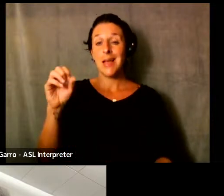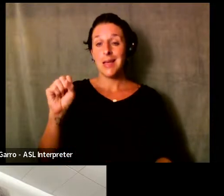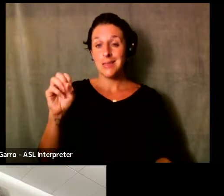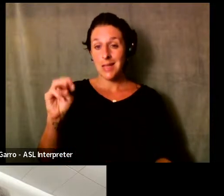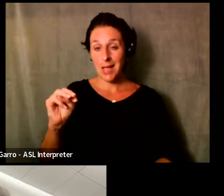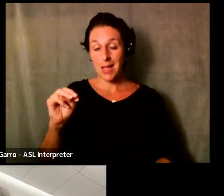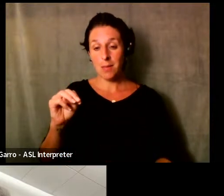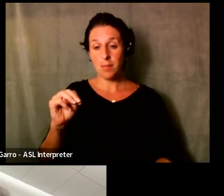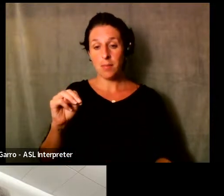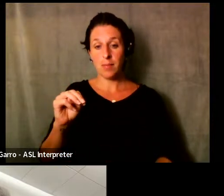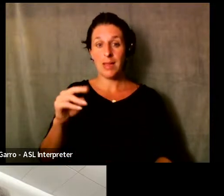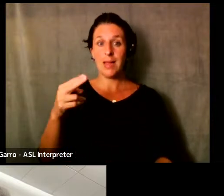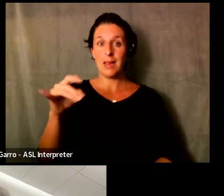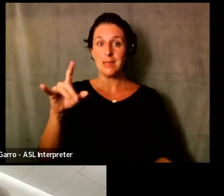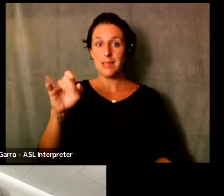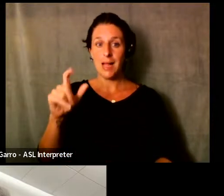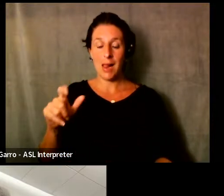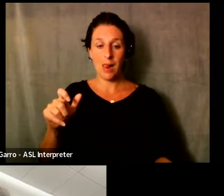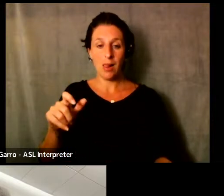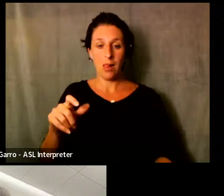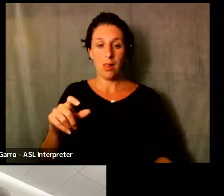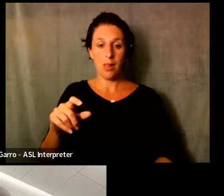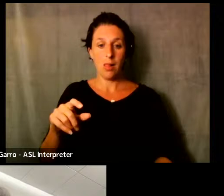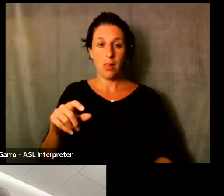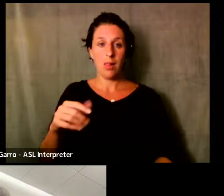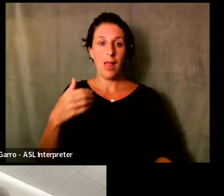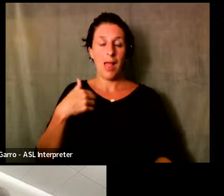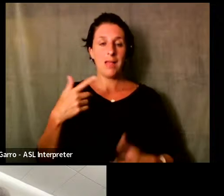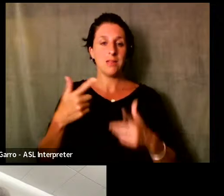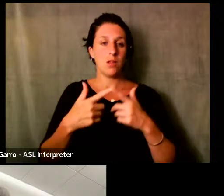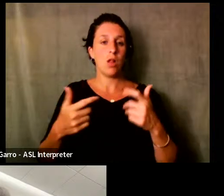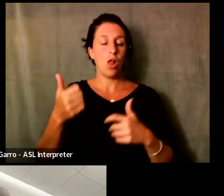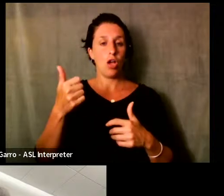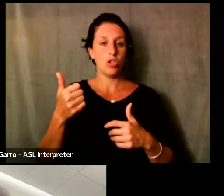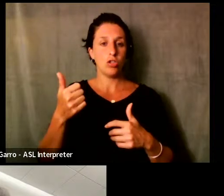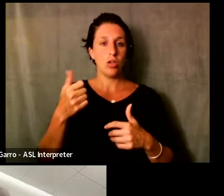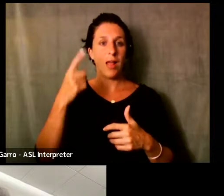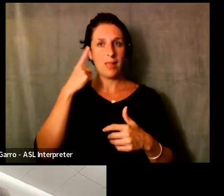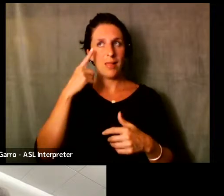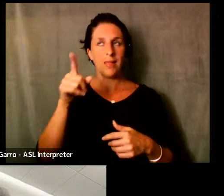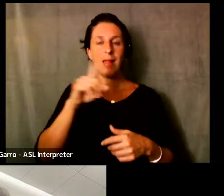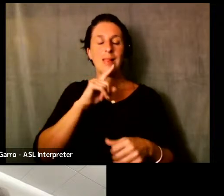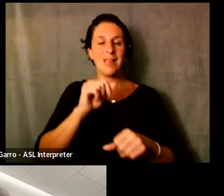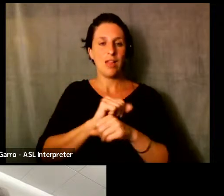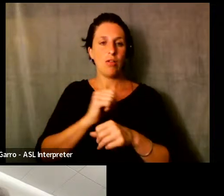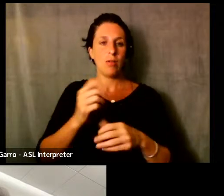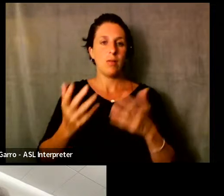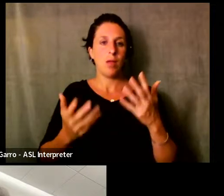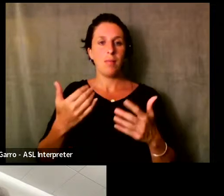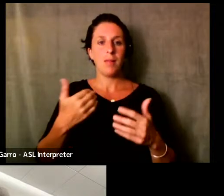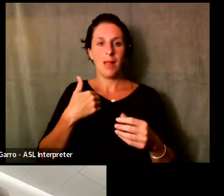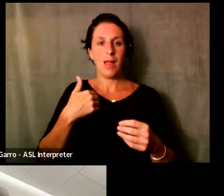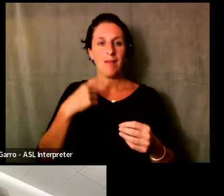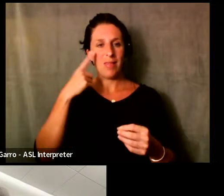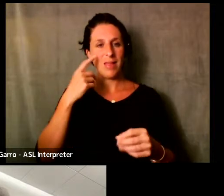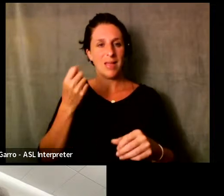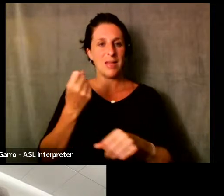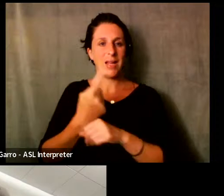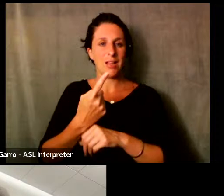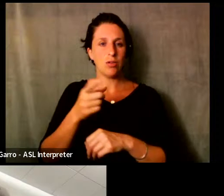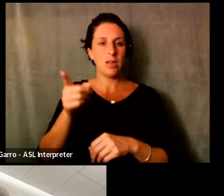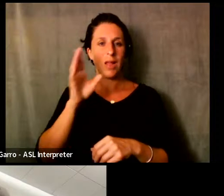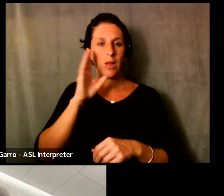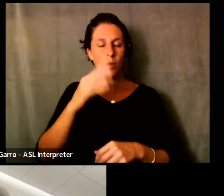lot so Hillsdale's got sort of the largest. I think they literally have probably. I think next year they're going to have